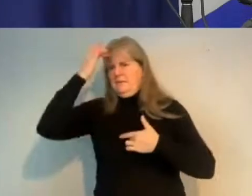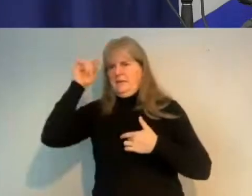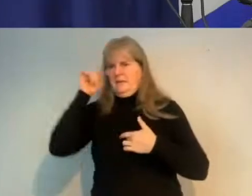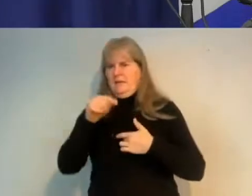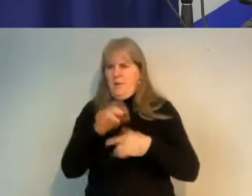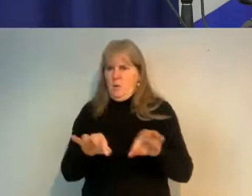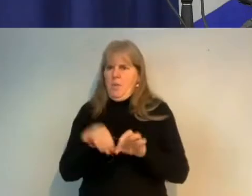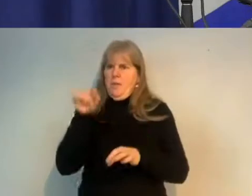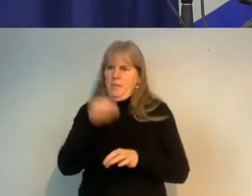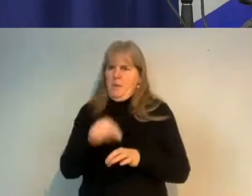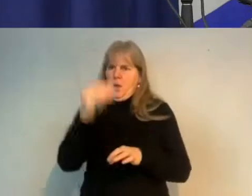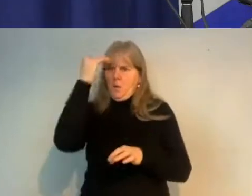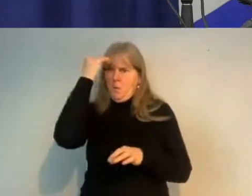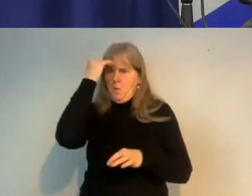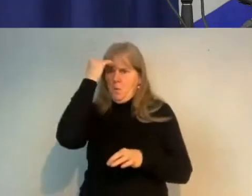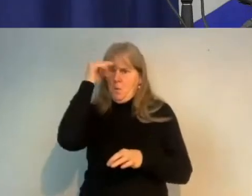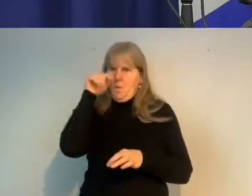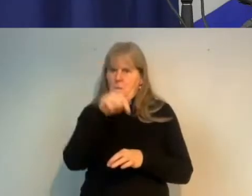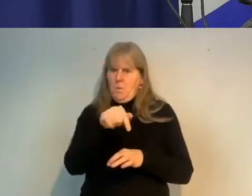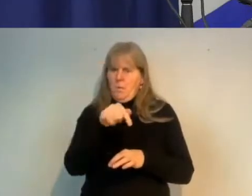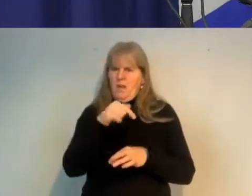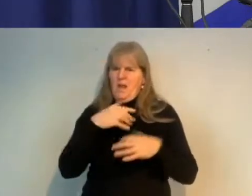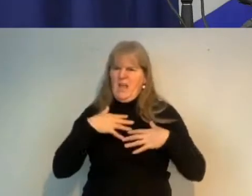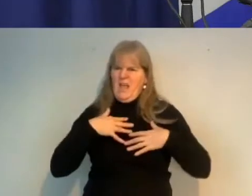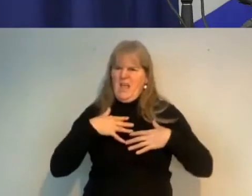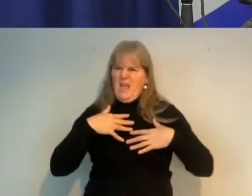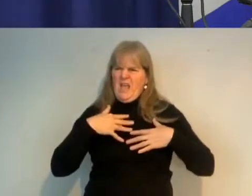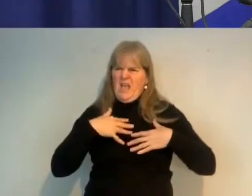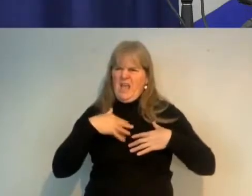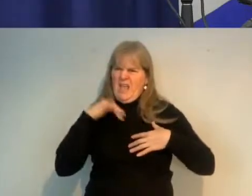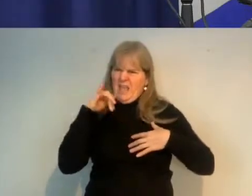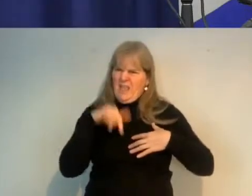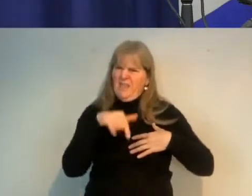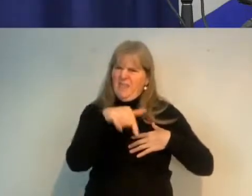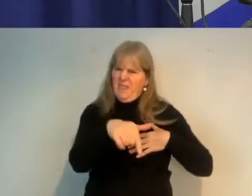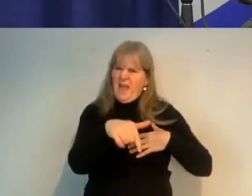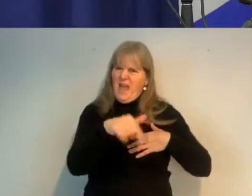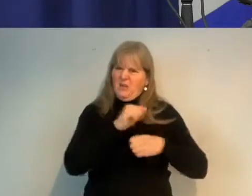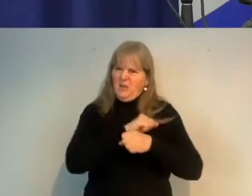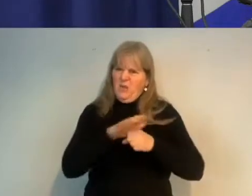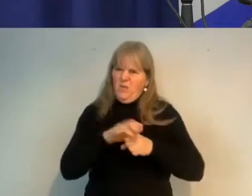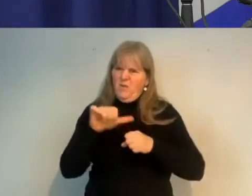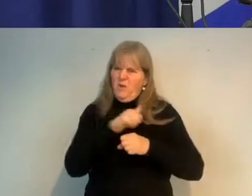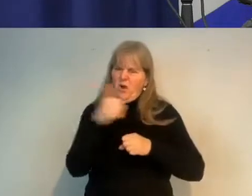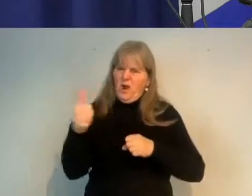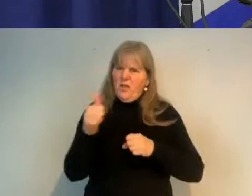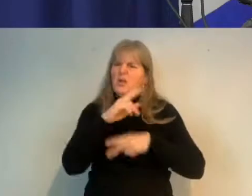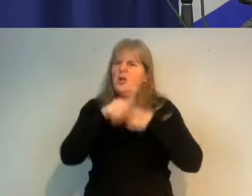chest heaviness is COVID or something else that requires a medical assessment.